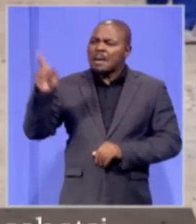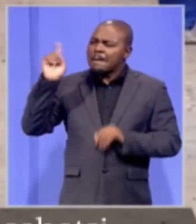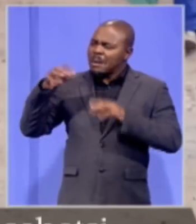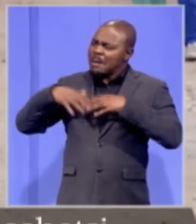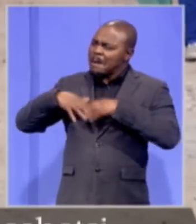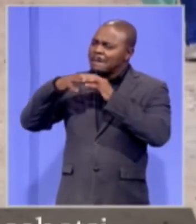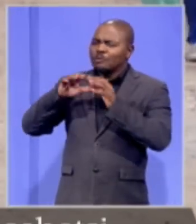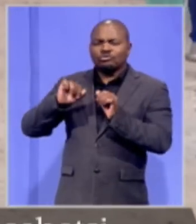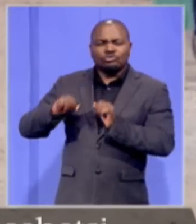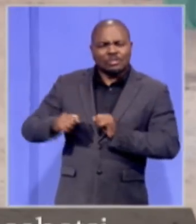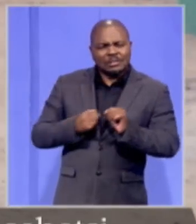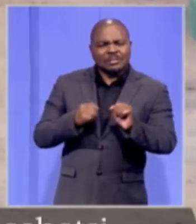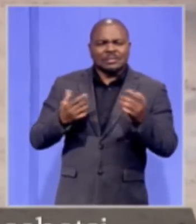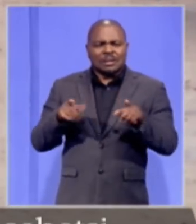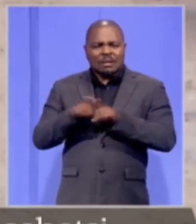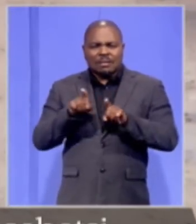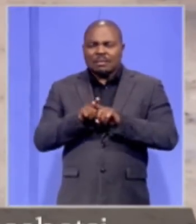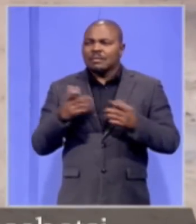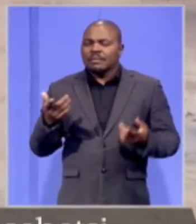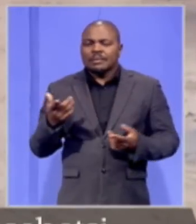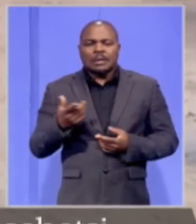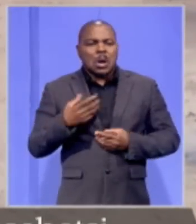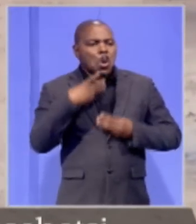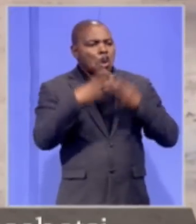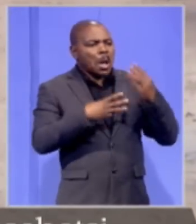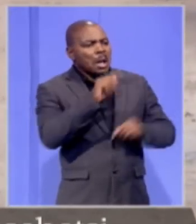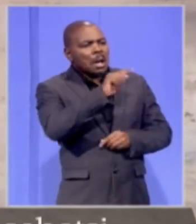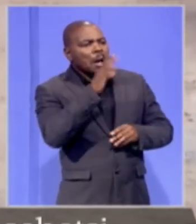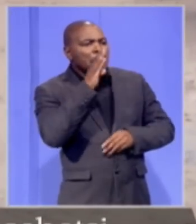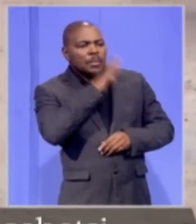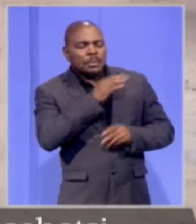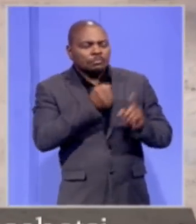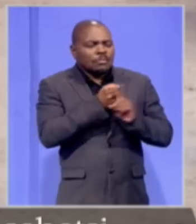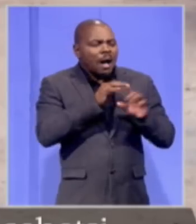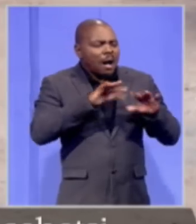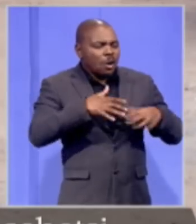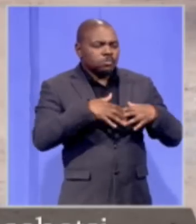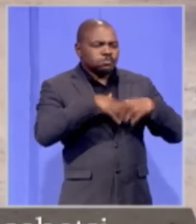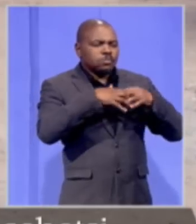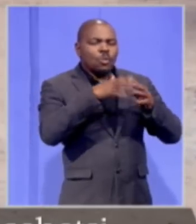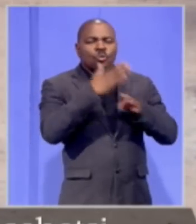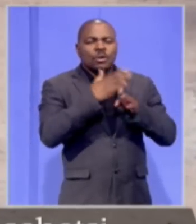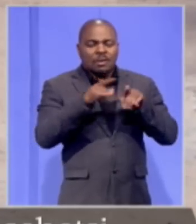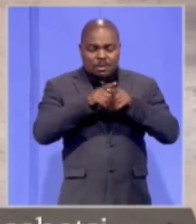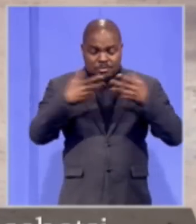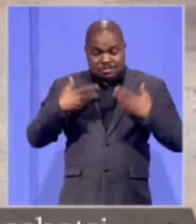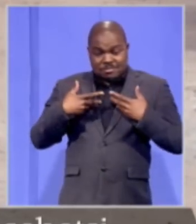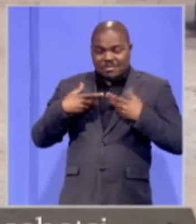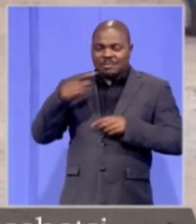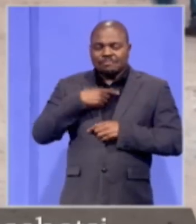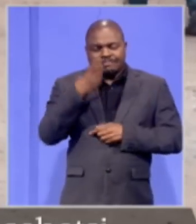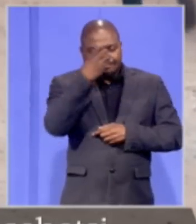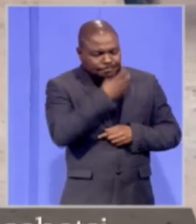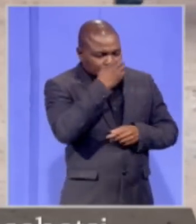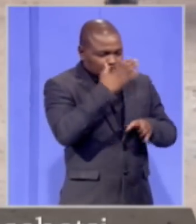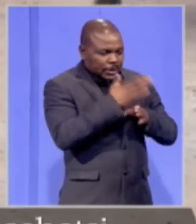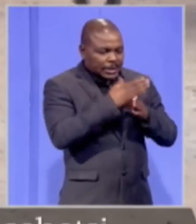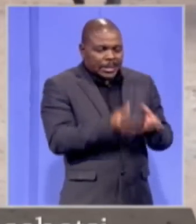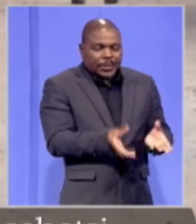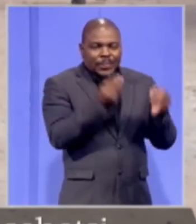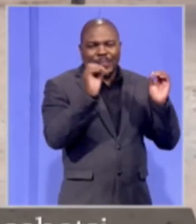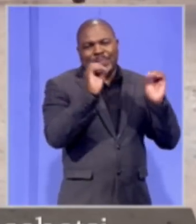a ka lwantsha jang botlhokatiro mo mafenyeng ka bo le bontsi. Like ya ka ke setso mponana ke ne ke tswa go marketa mara ke a kgona go